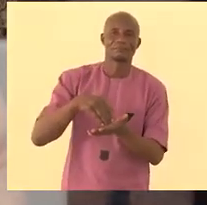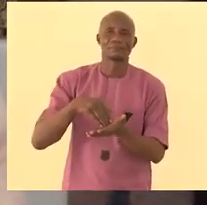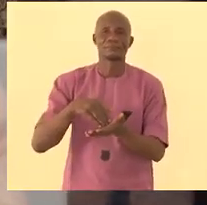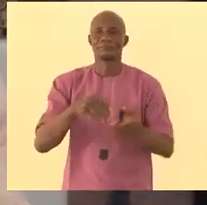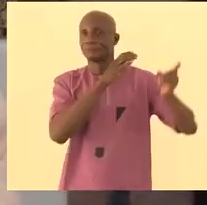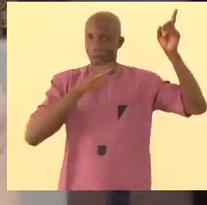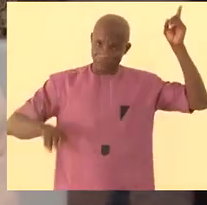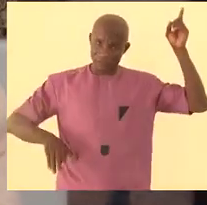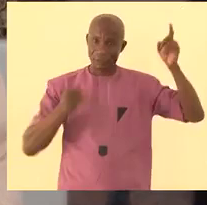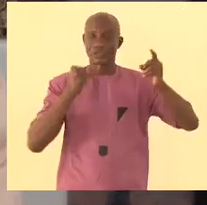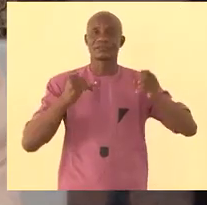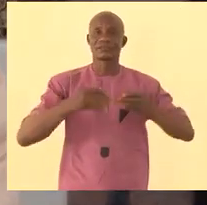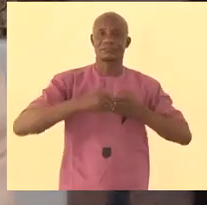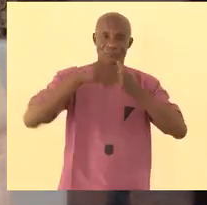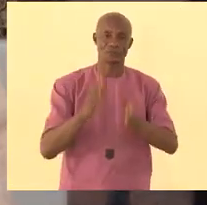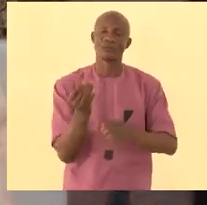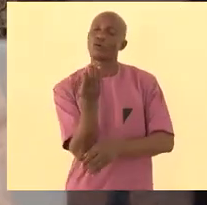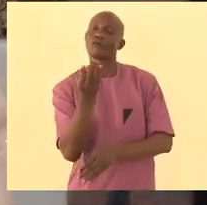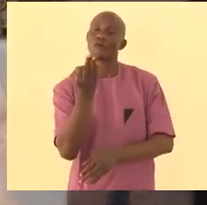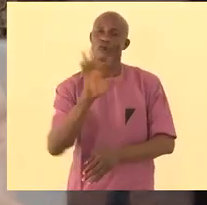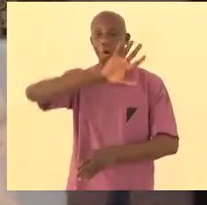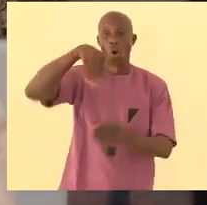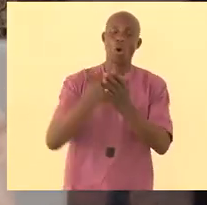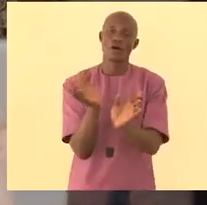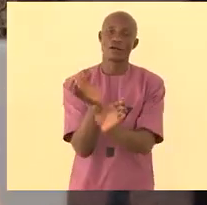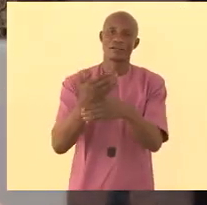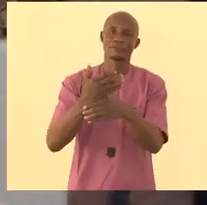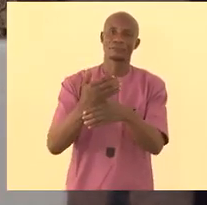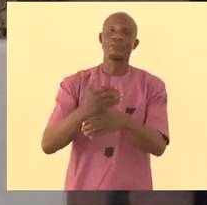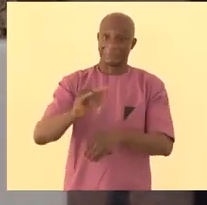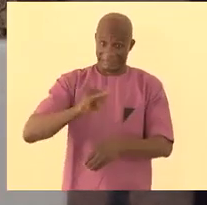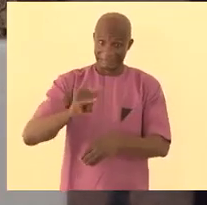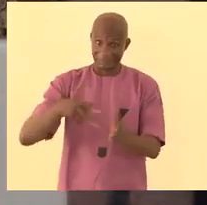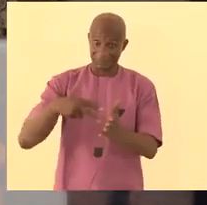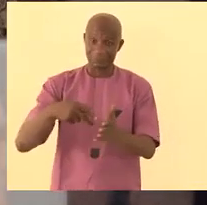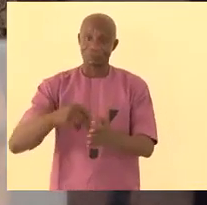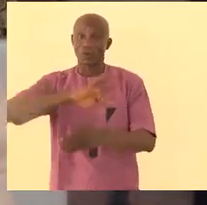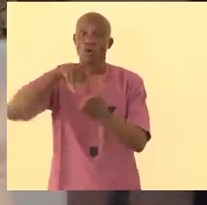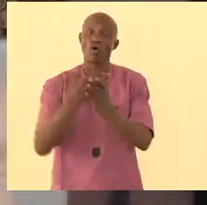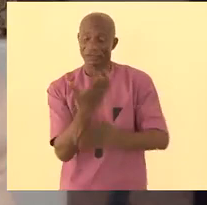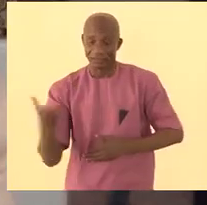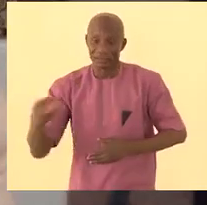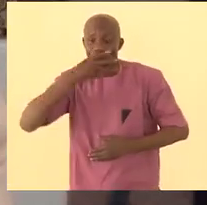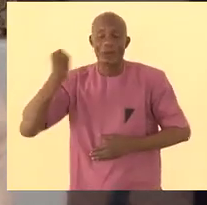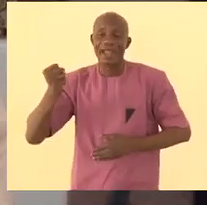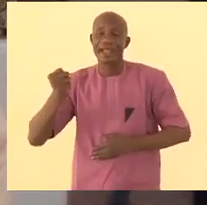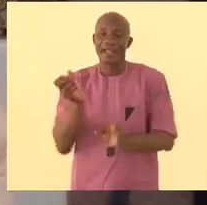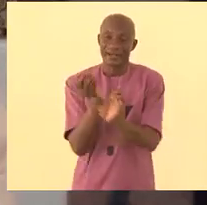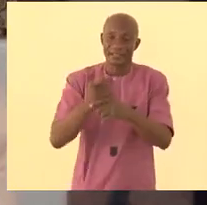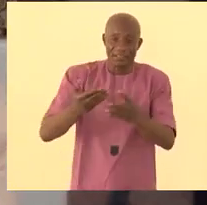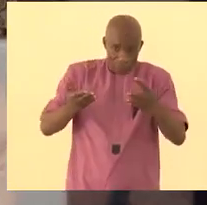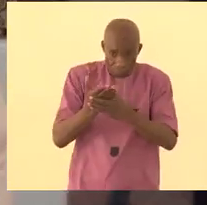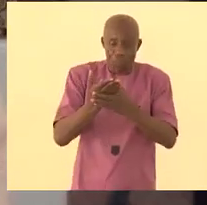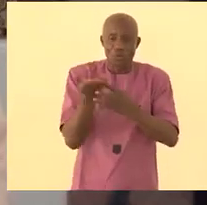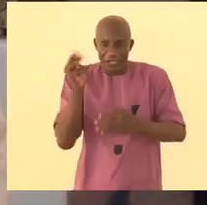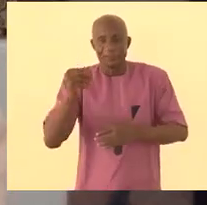Again, Christ is the ruler of all creation. That same passage says all things were created through him